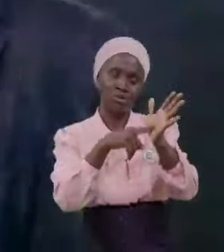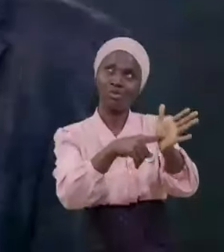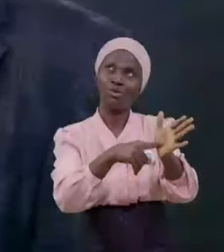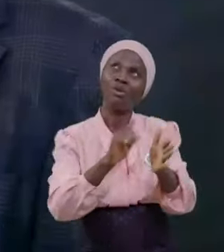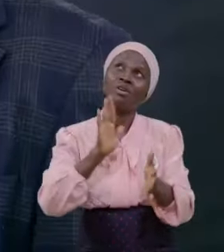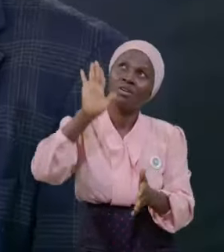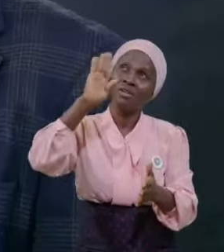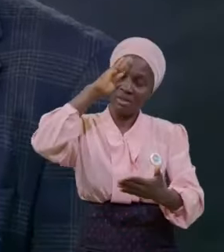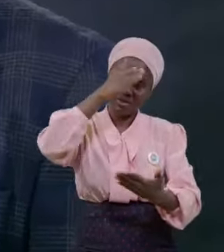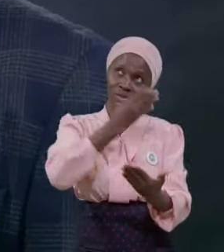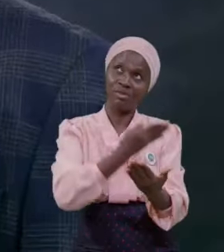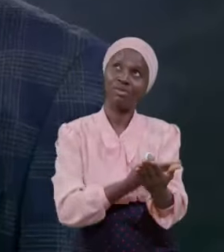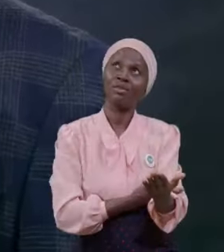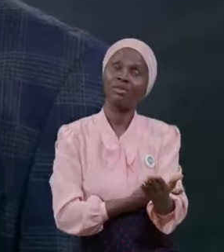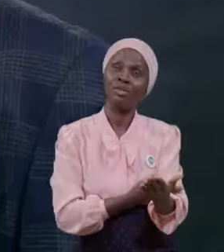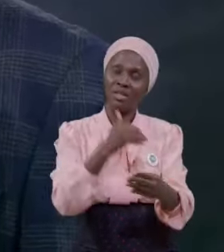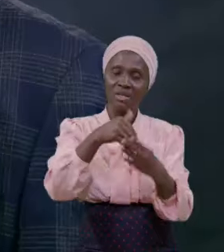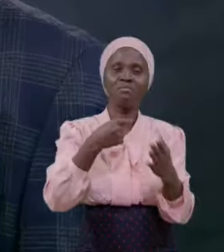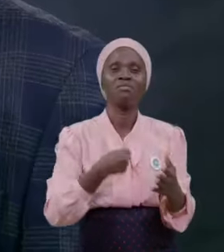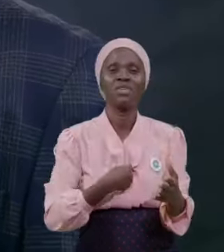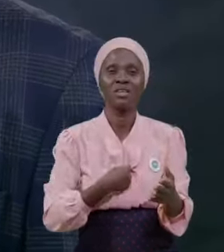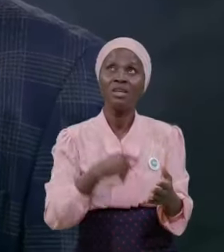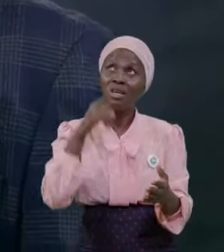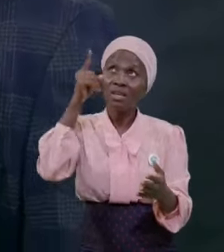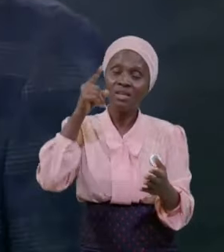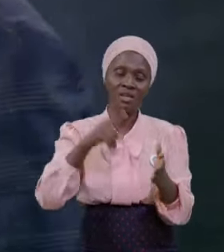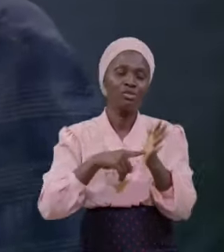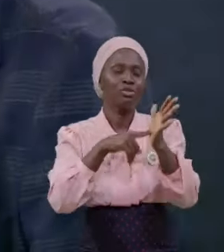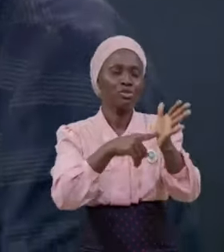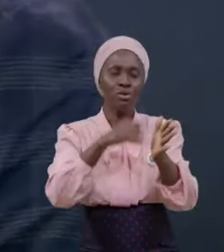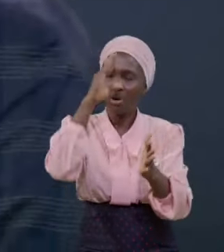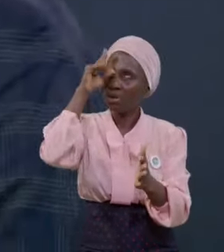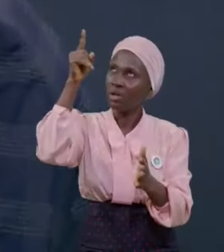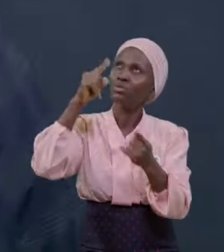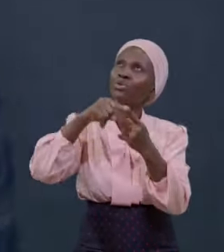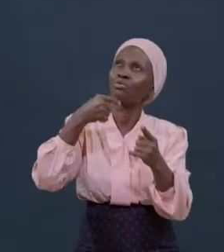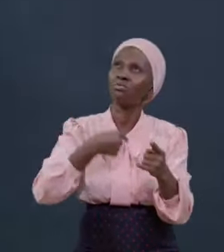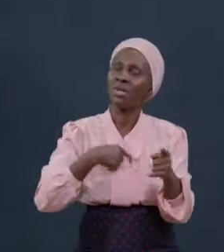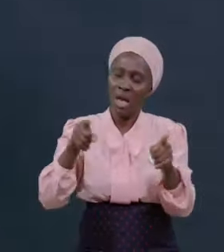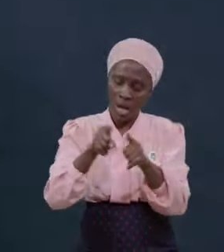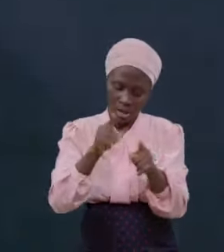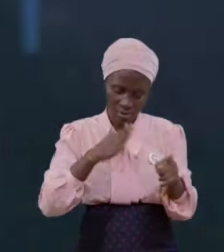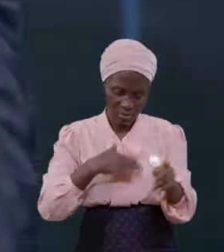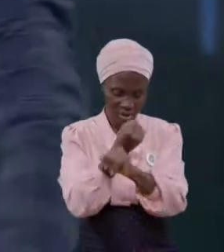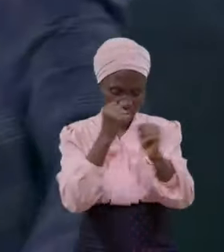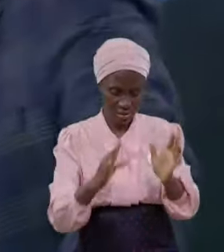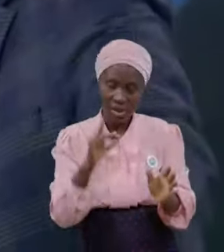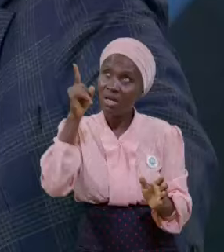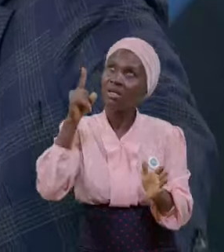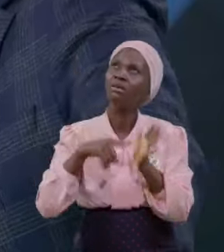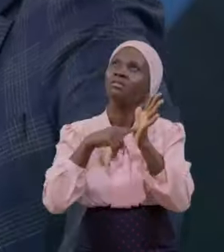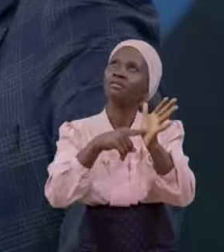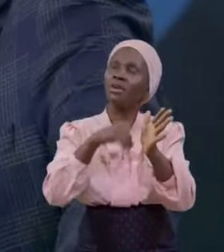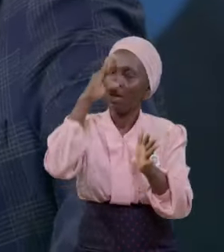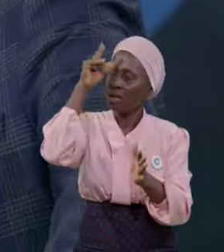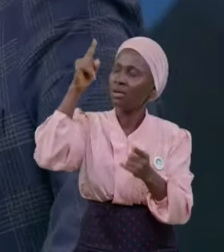he revealed him to me as my savior. He revealed him to me as my substitute.